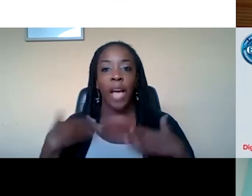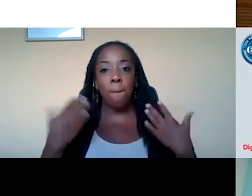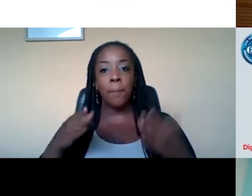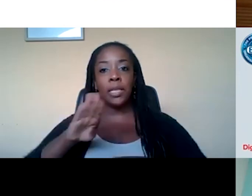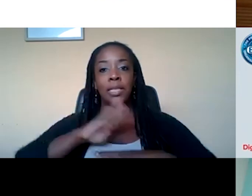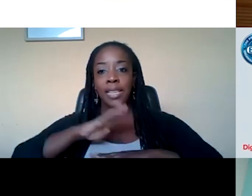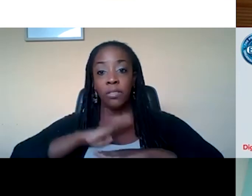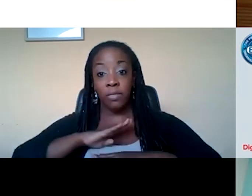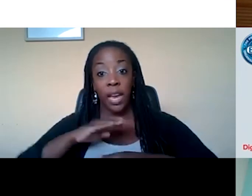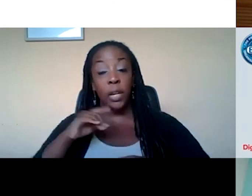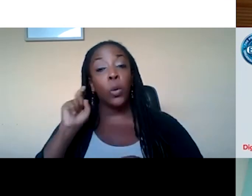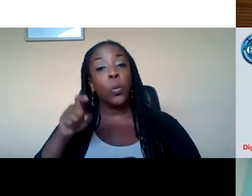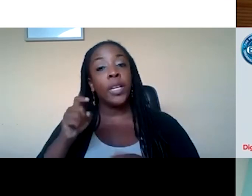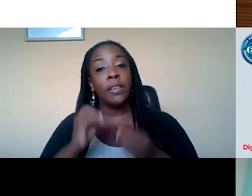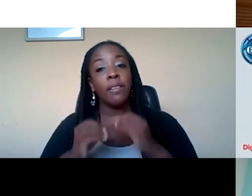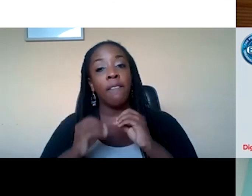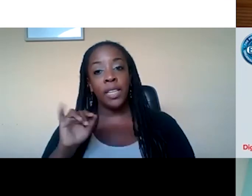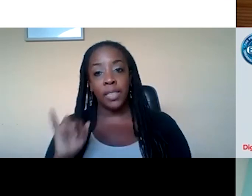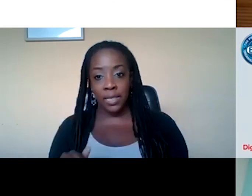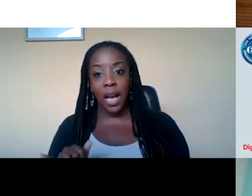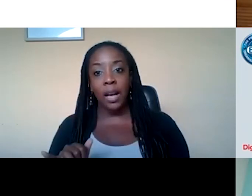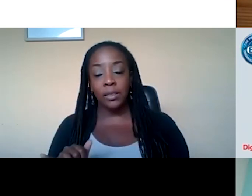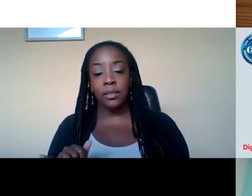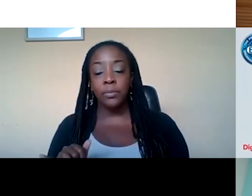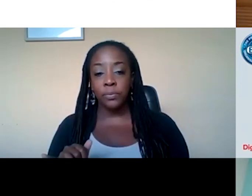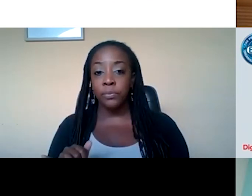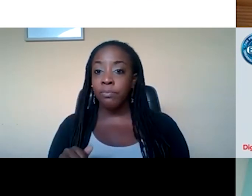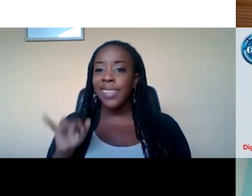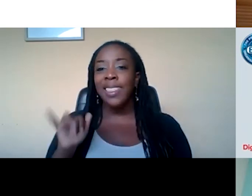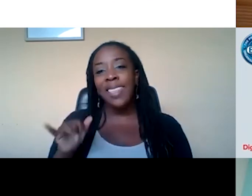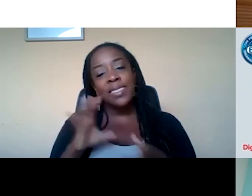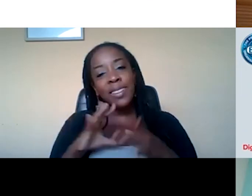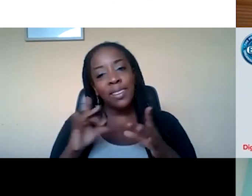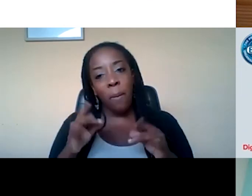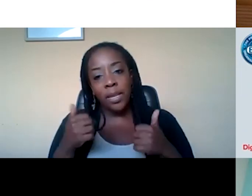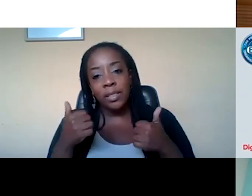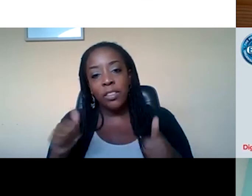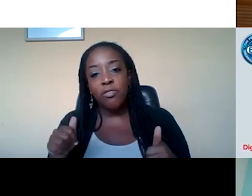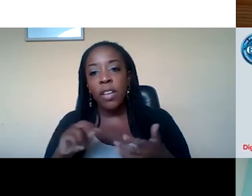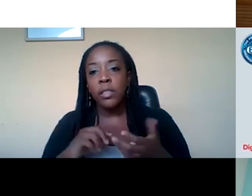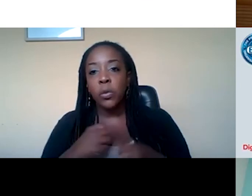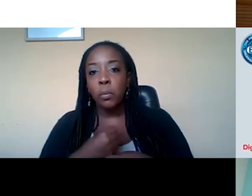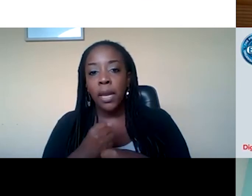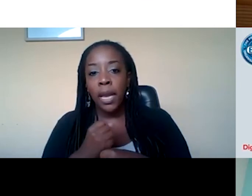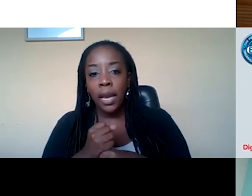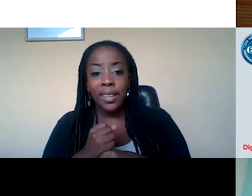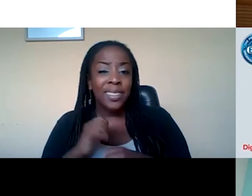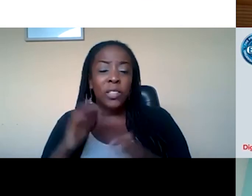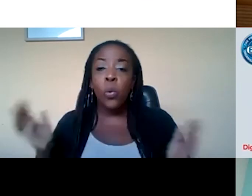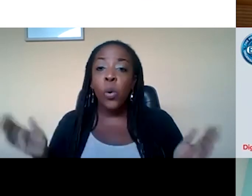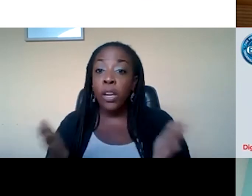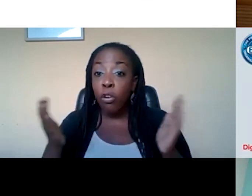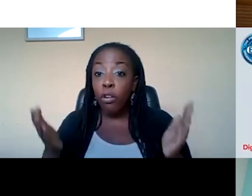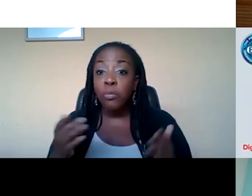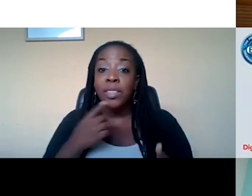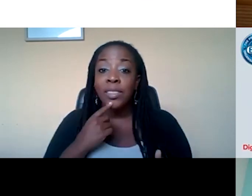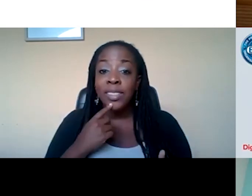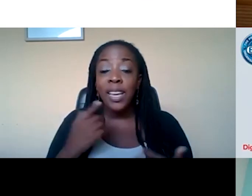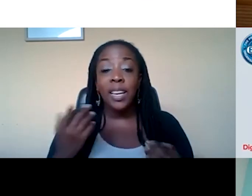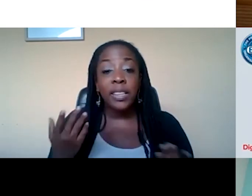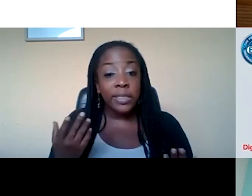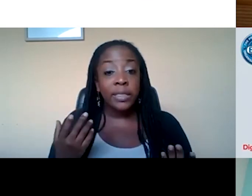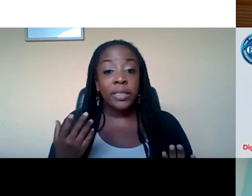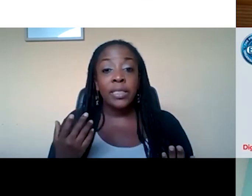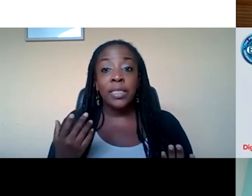to fix that little bit. So that's the comment I was trying to make. And it's just really an encouragement to say, you know, you'll see a